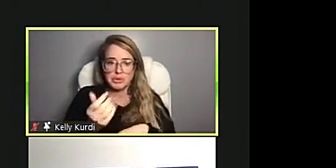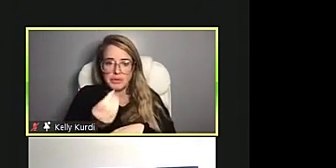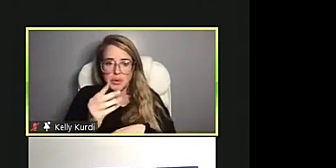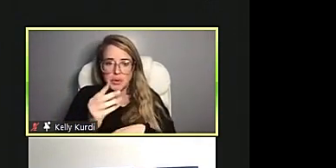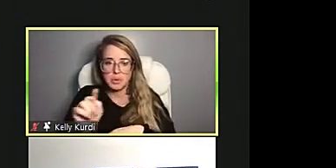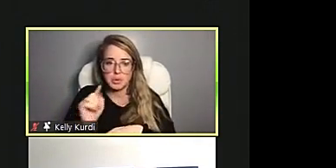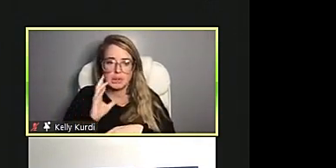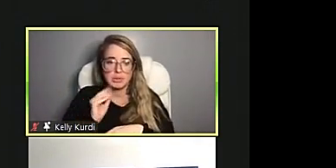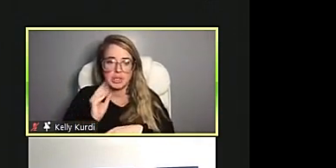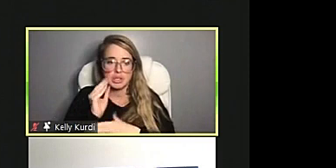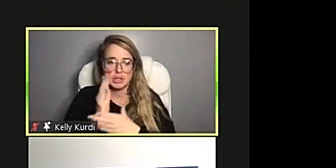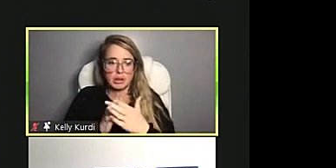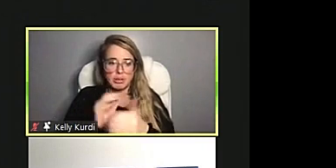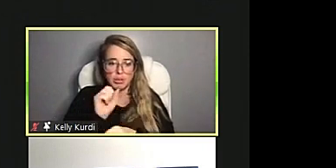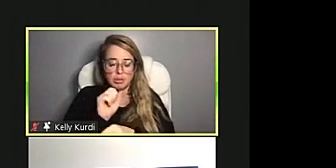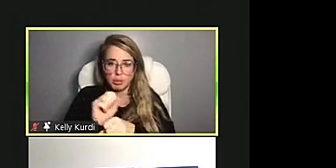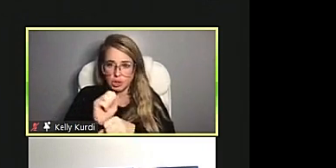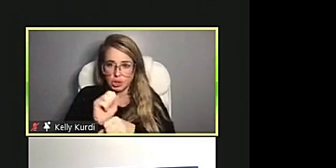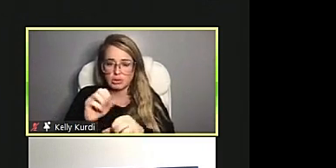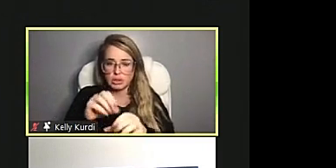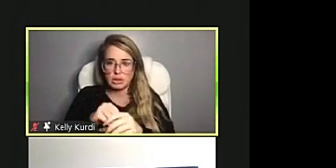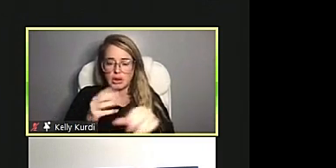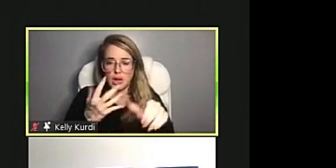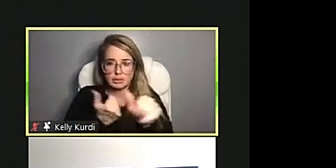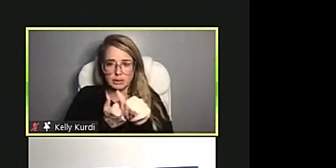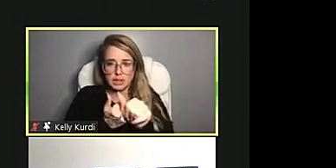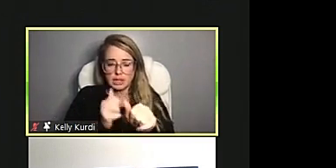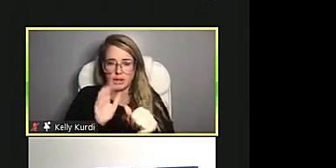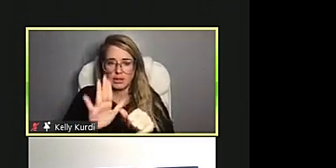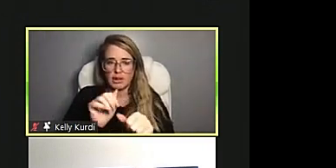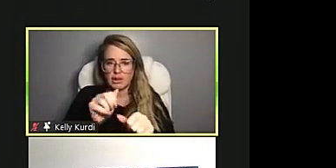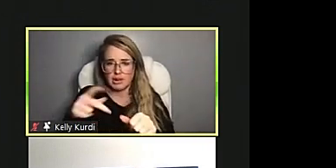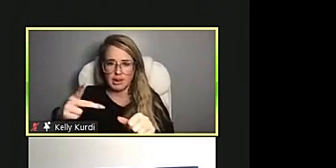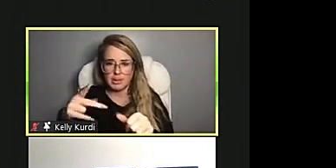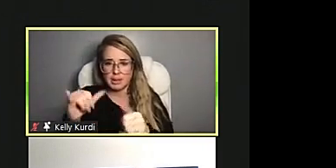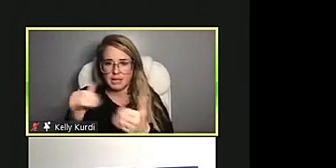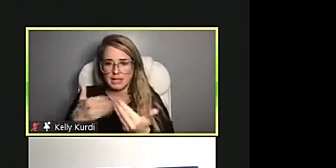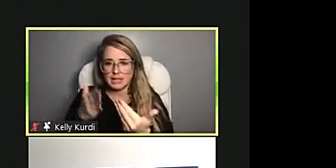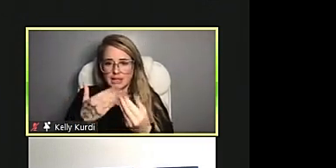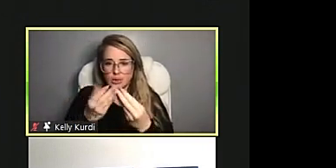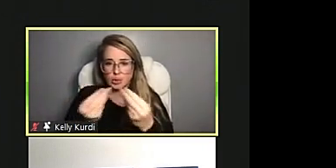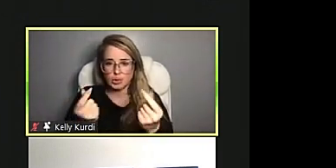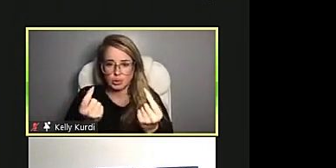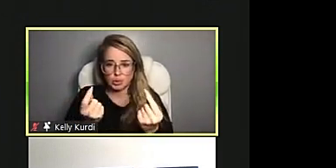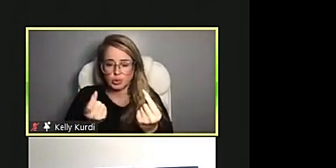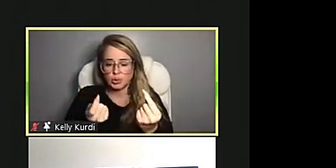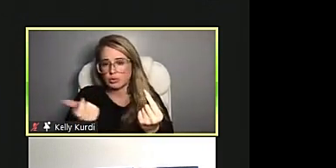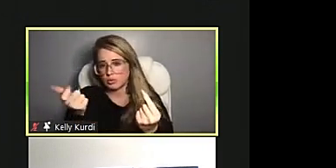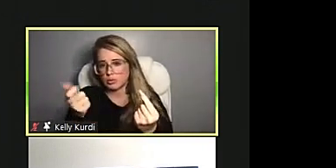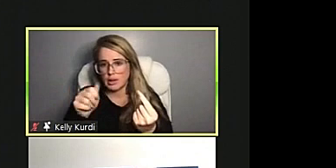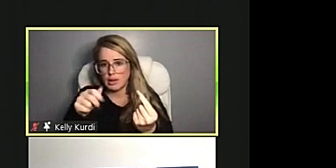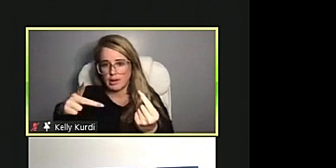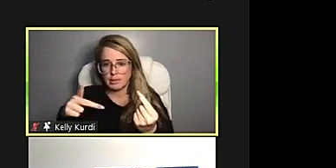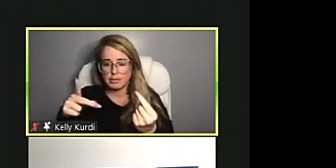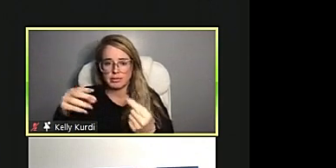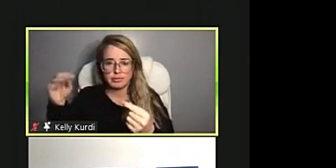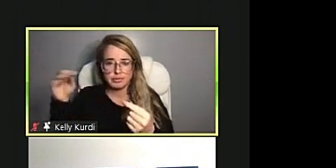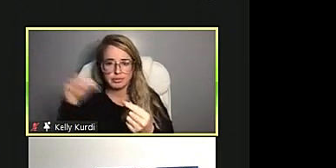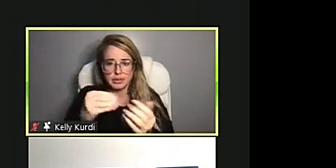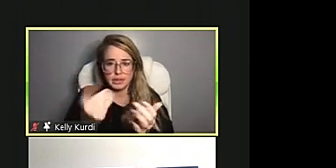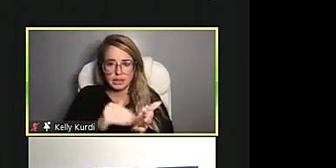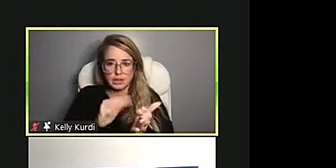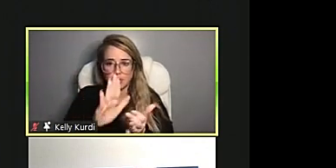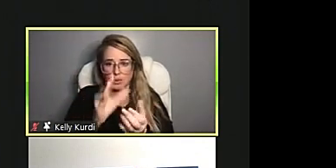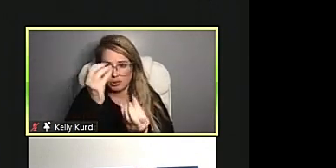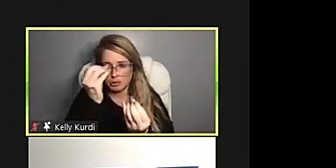experienced some quirks in the updating of their app. The easy solution is to delete the app and reinstall it. Your information should come